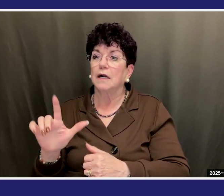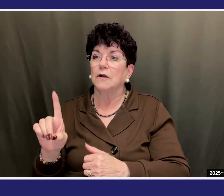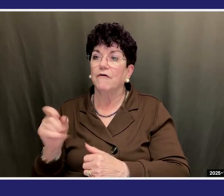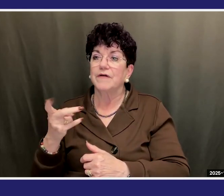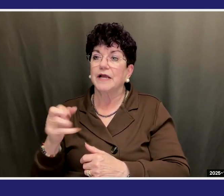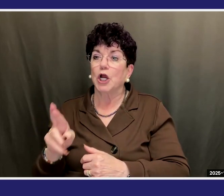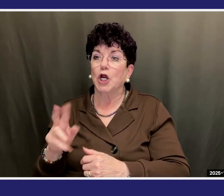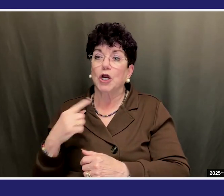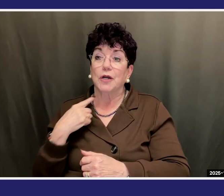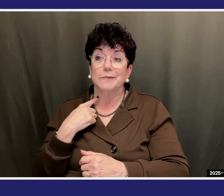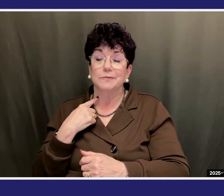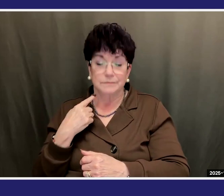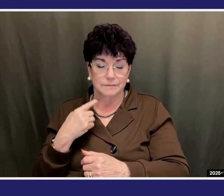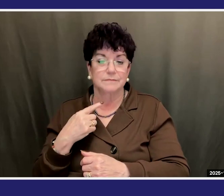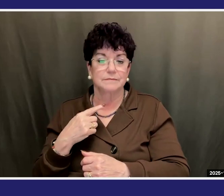to come off of mute?